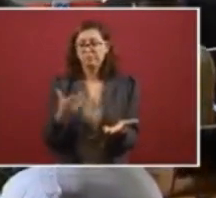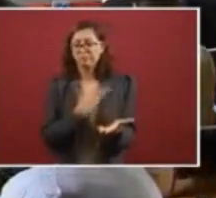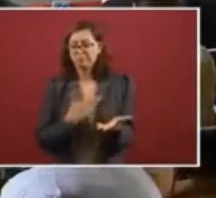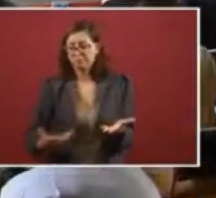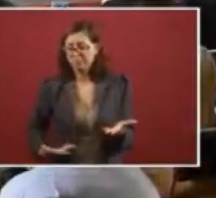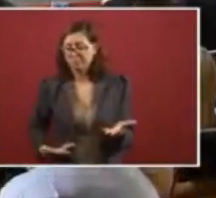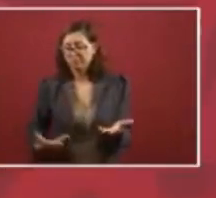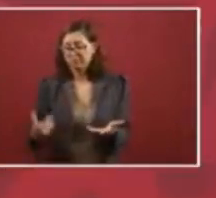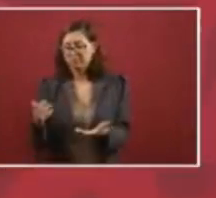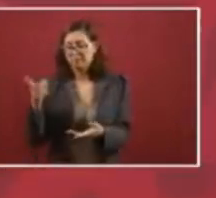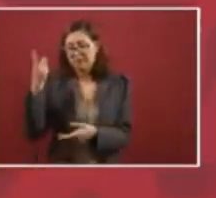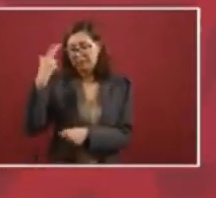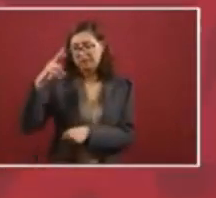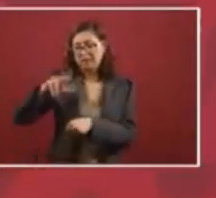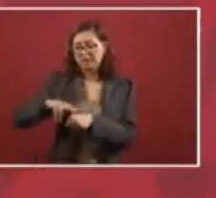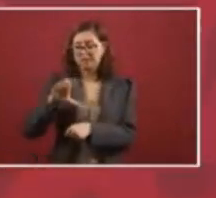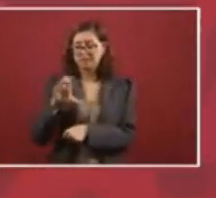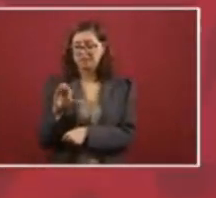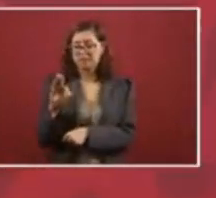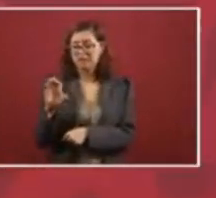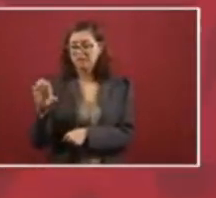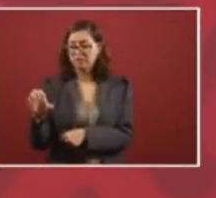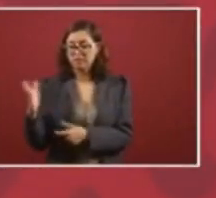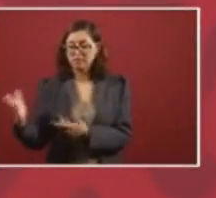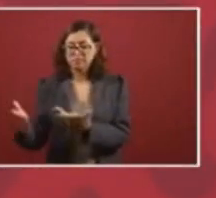But a figure like this,